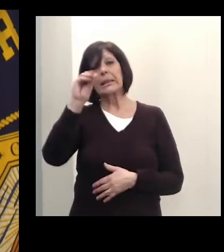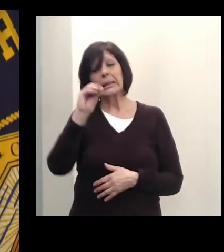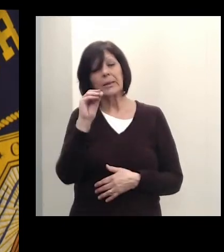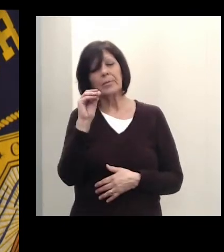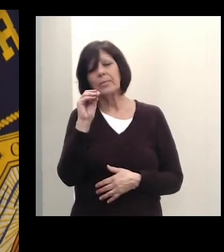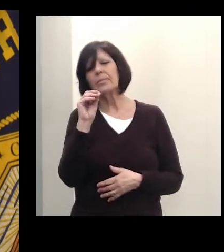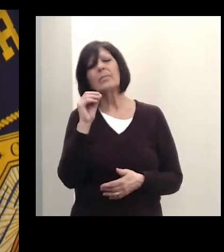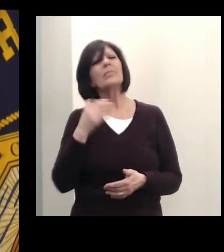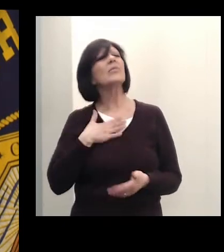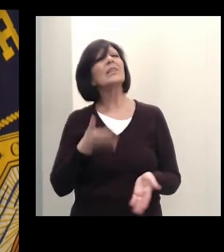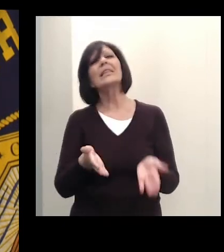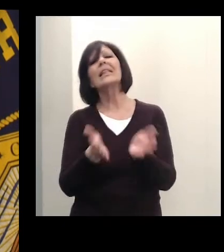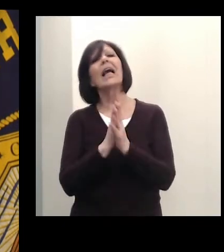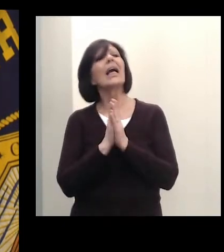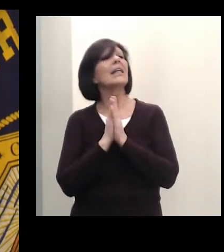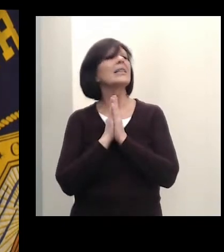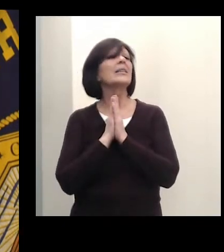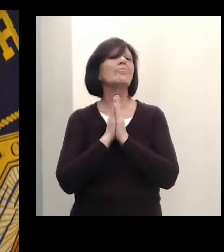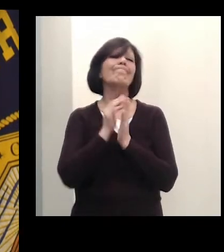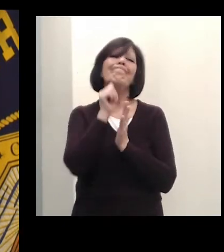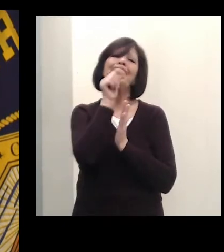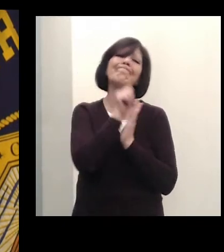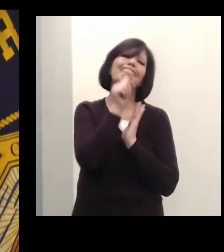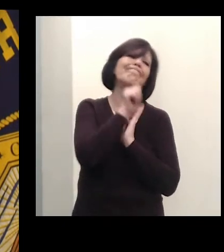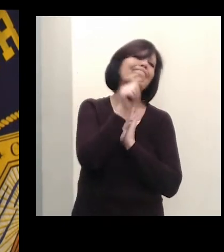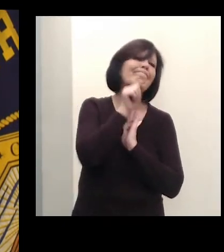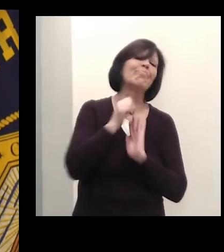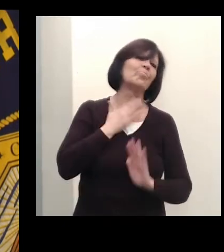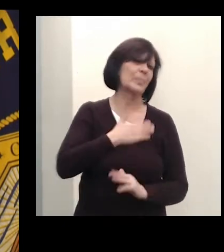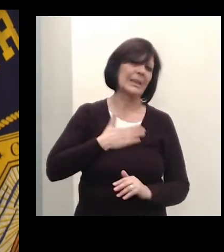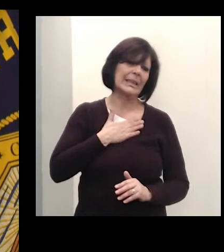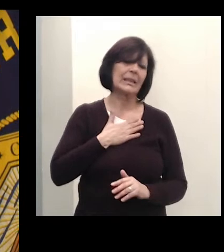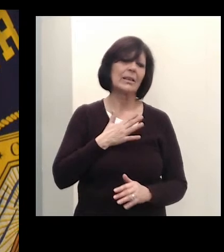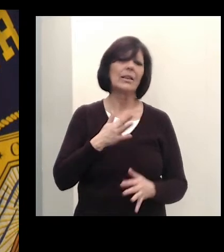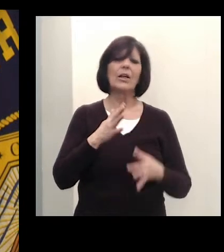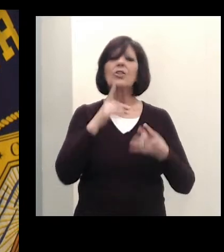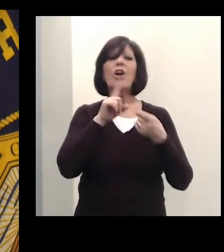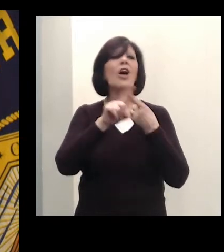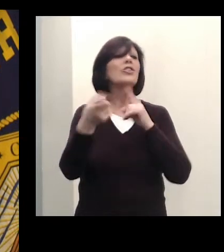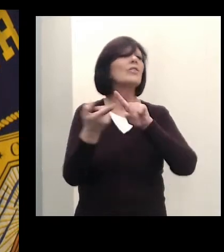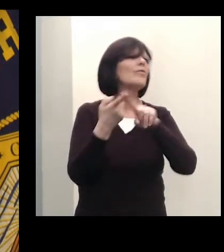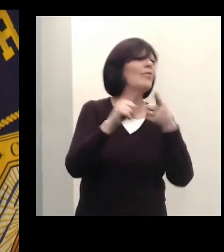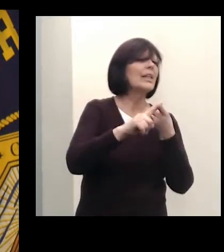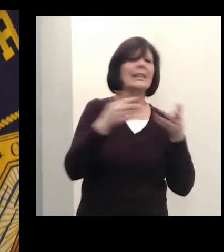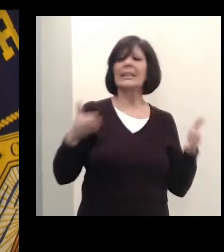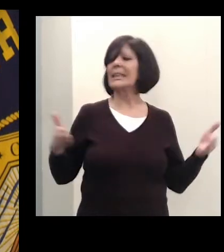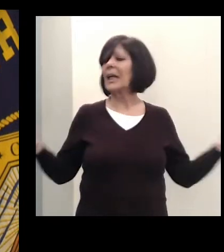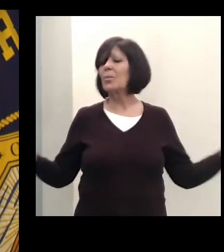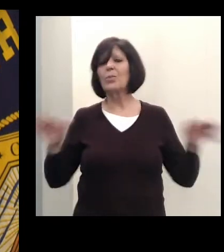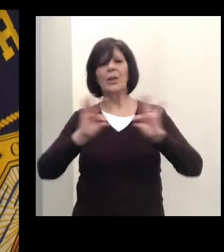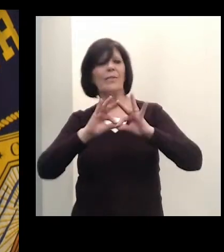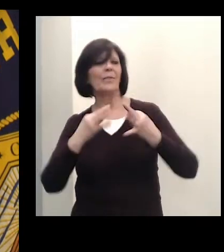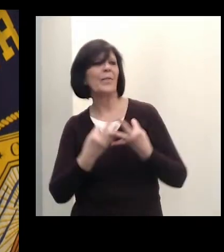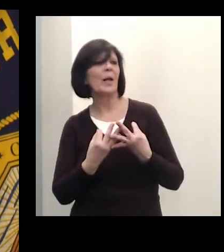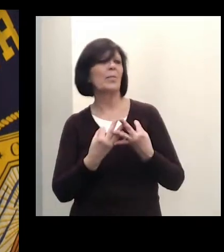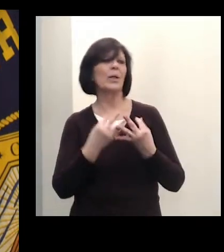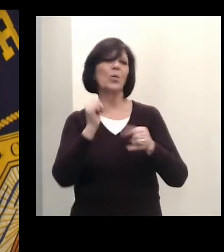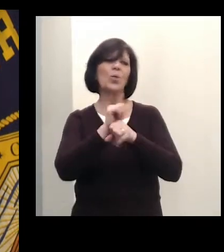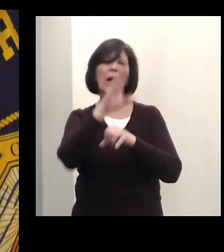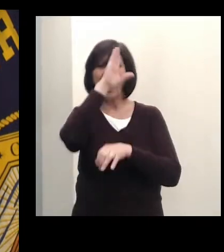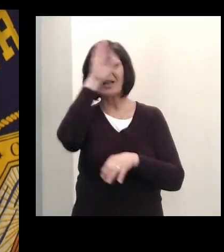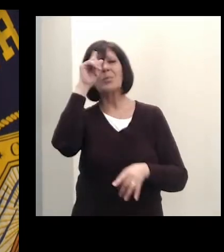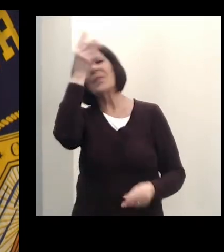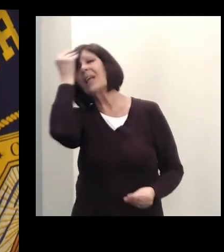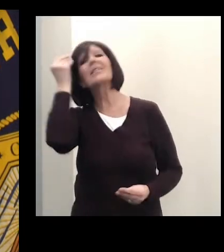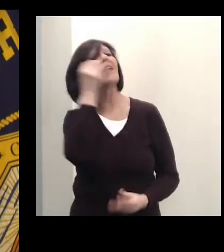everyone to bear with us here. Talk to your friends and neighbors, family members who work in a hospital, and they'll tell you how